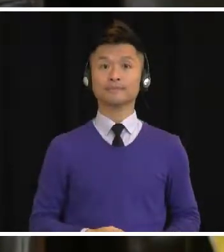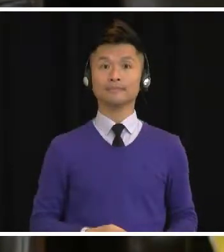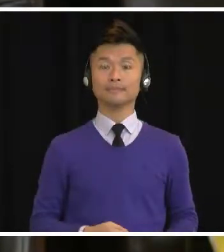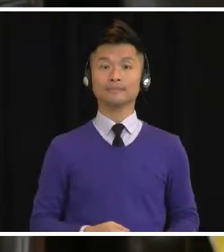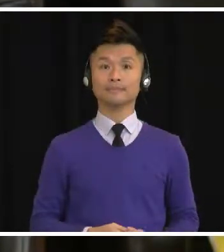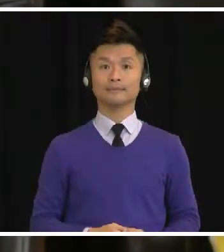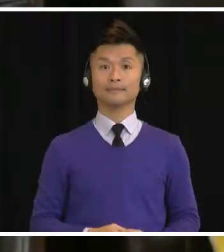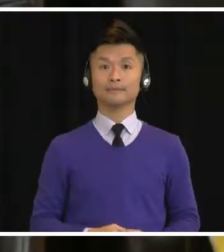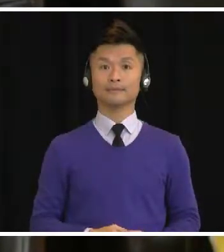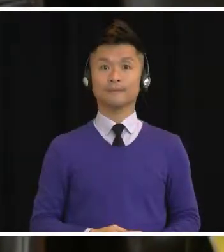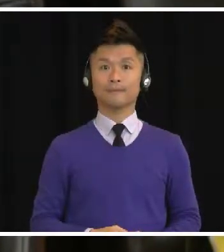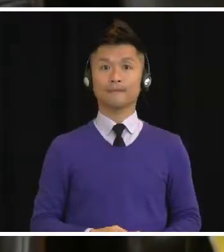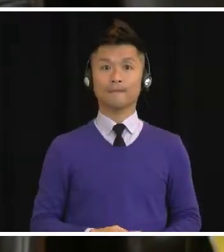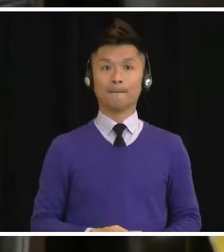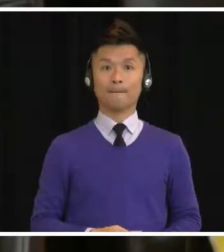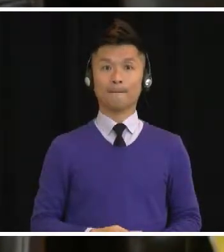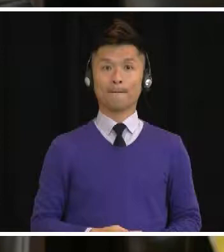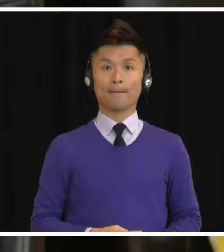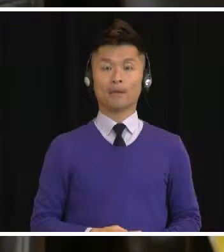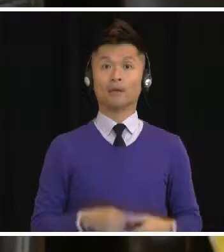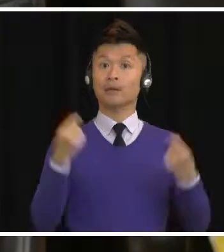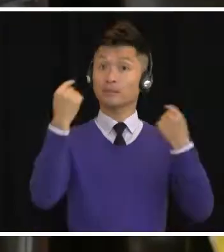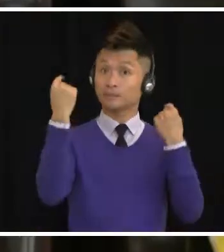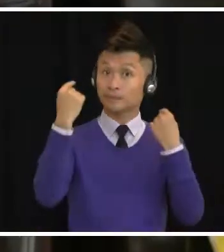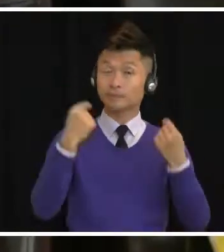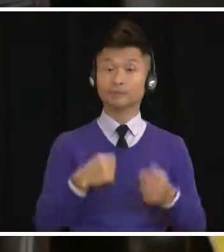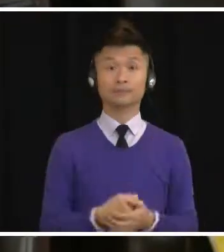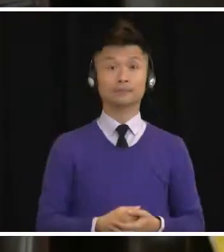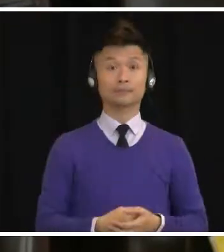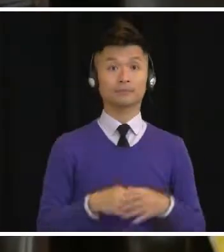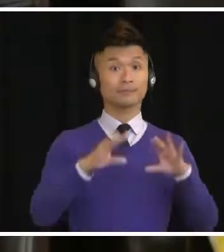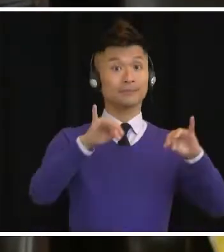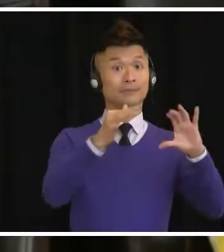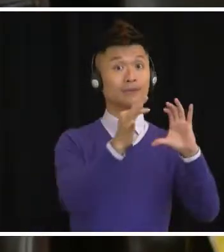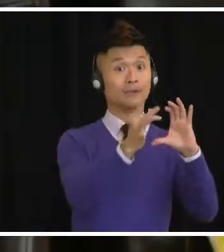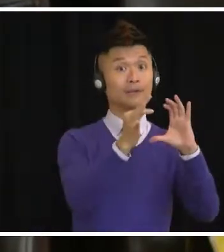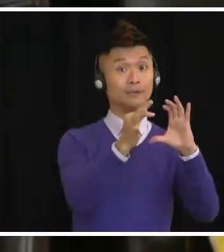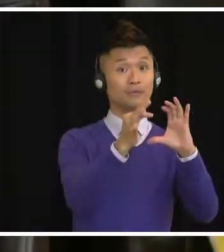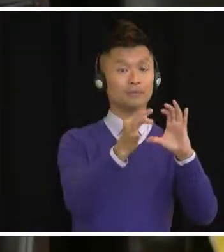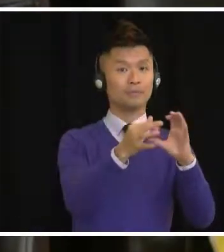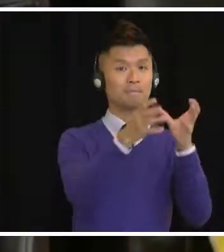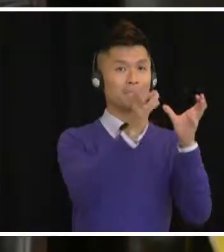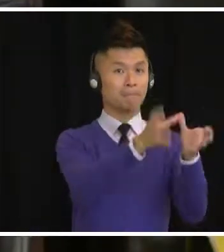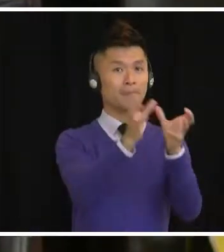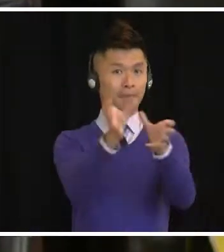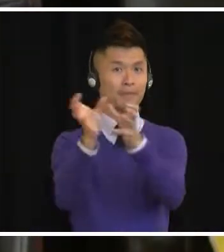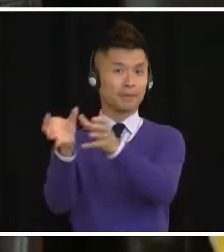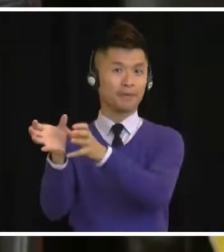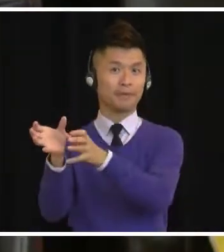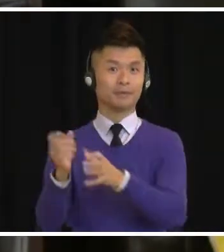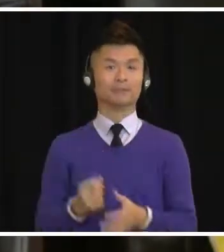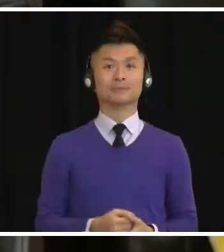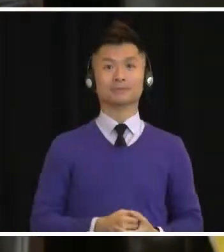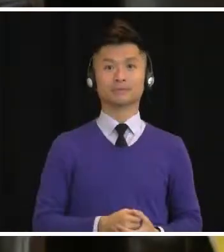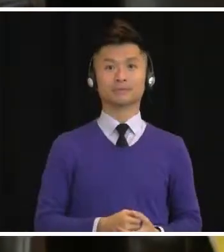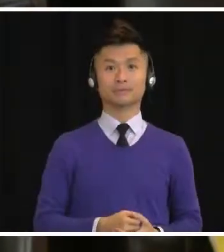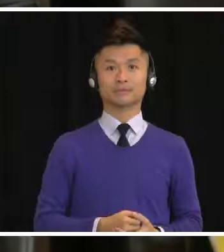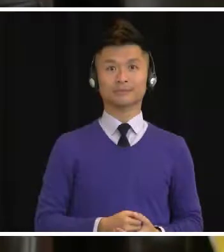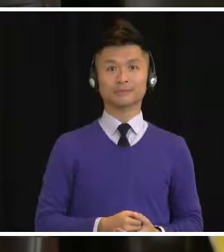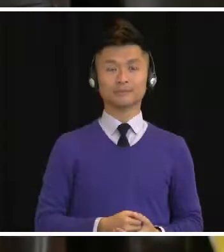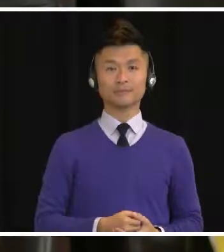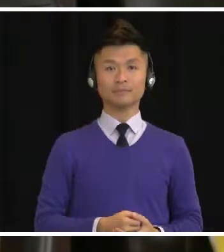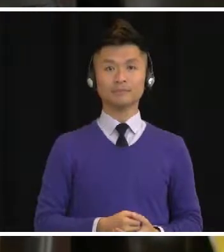entered for the provision of services relating to children, do they include terms that require compliance with the Convention on the Rights of the